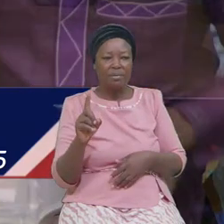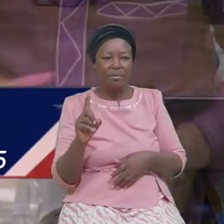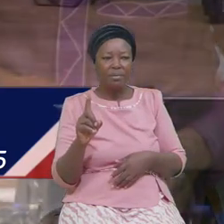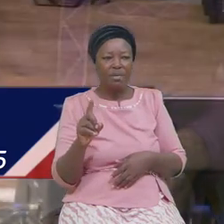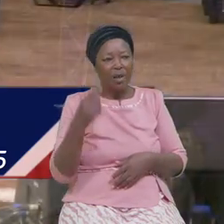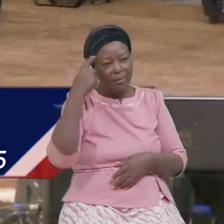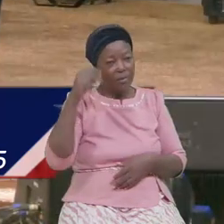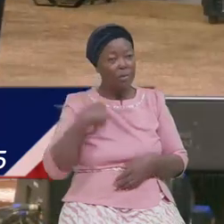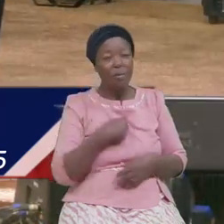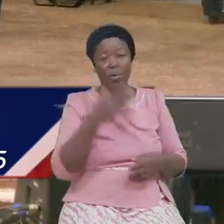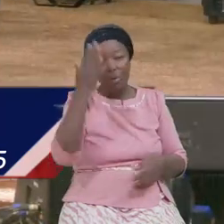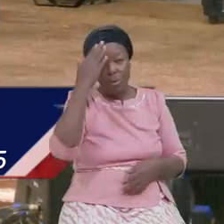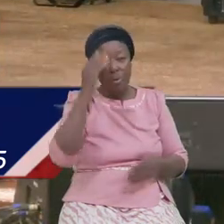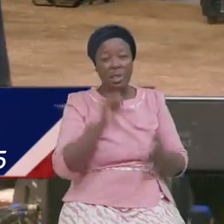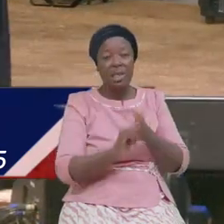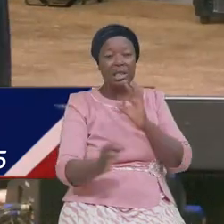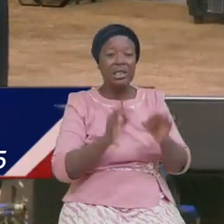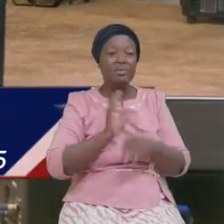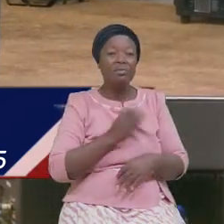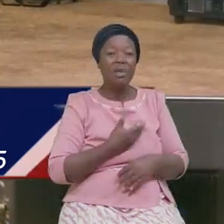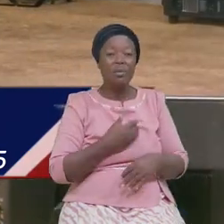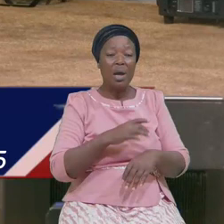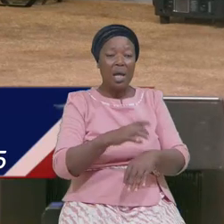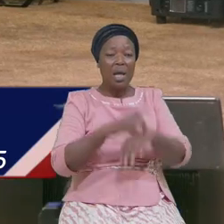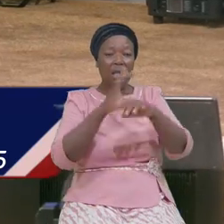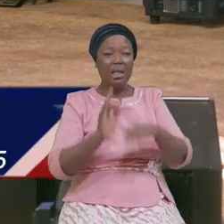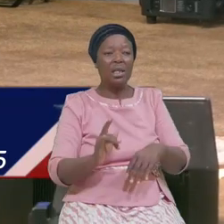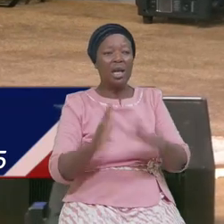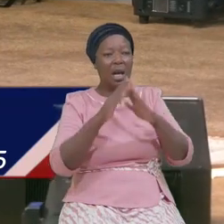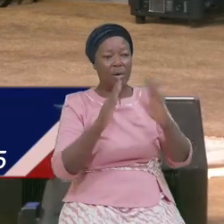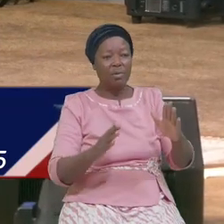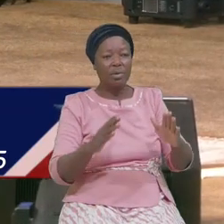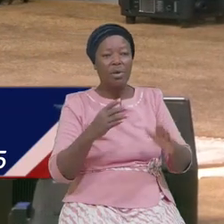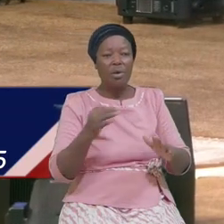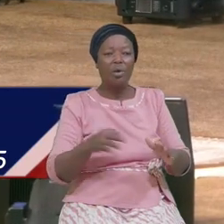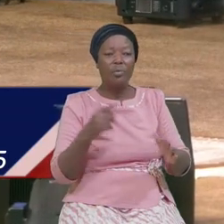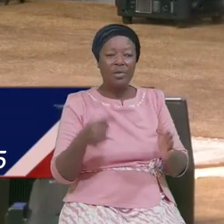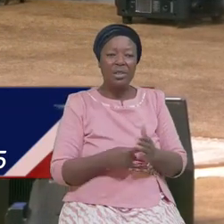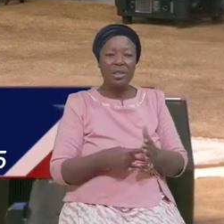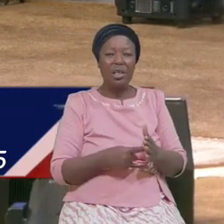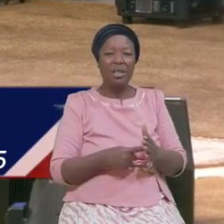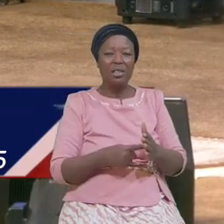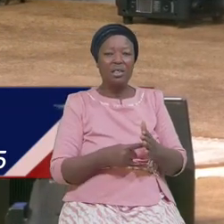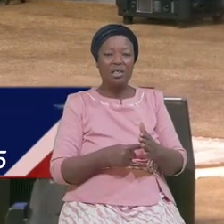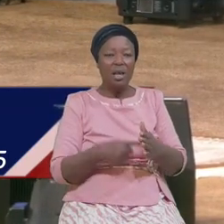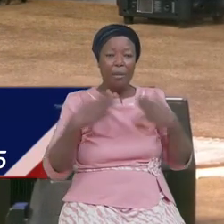for we know that if our earthly house and body of this tabernacle